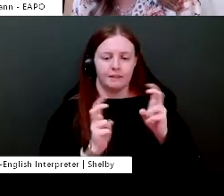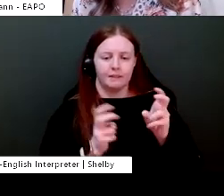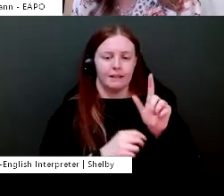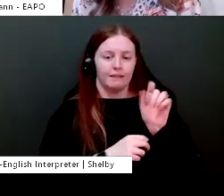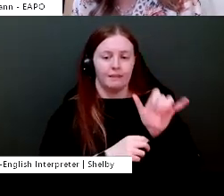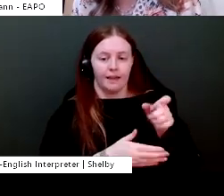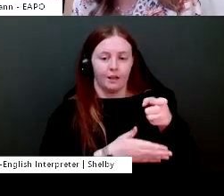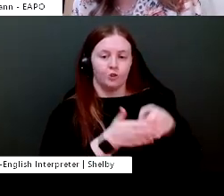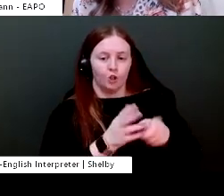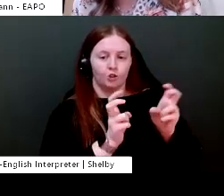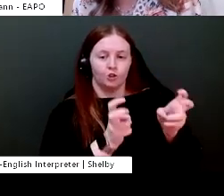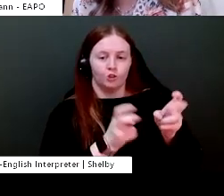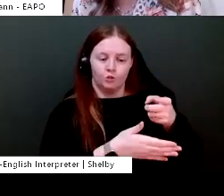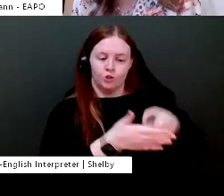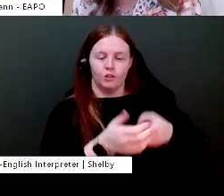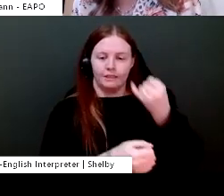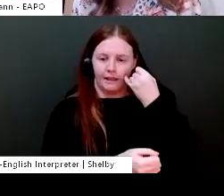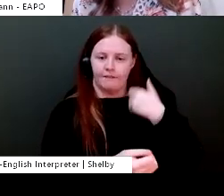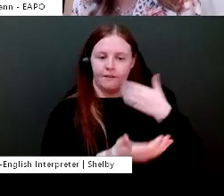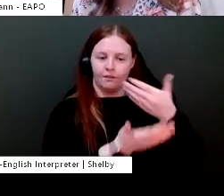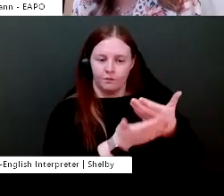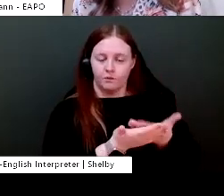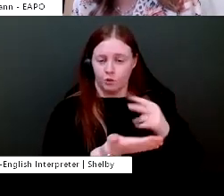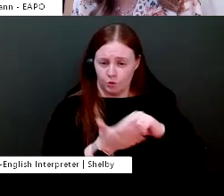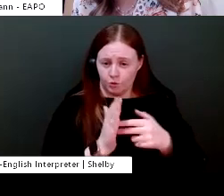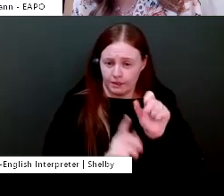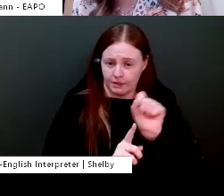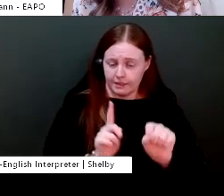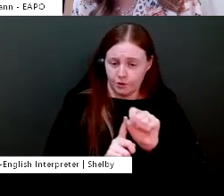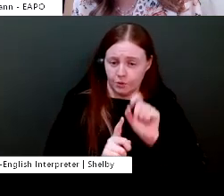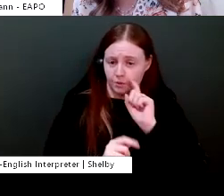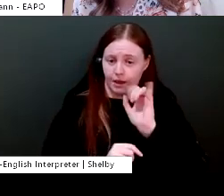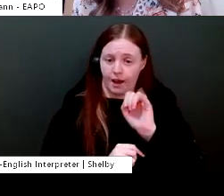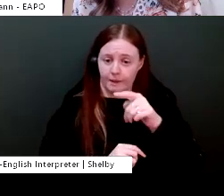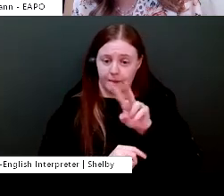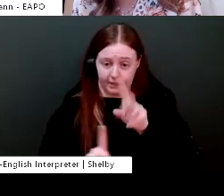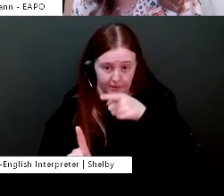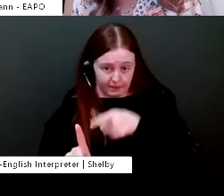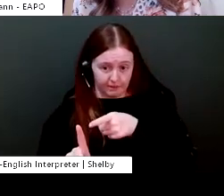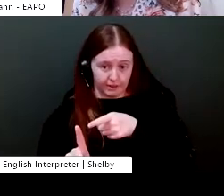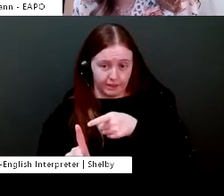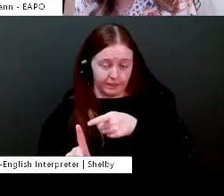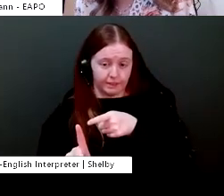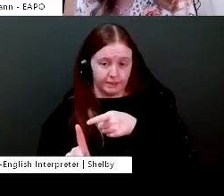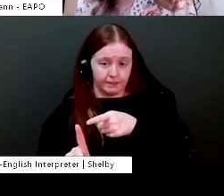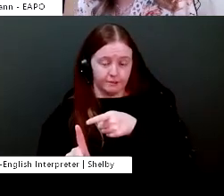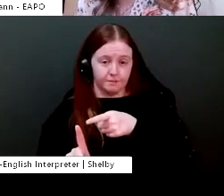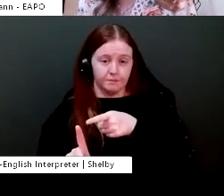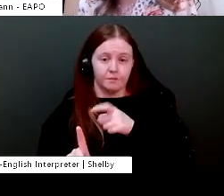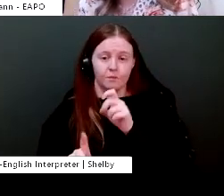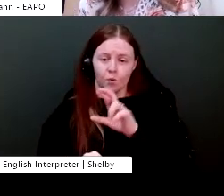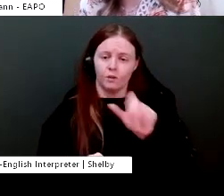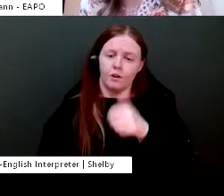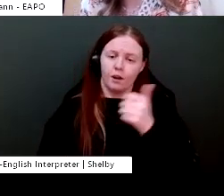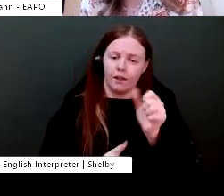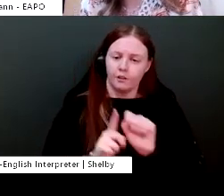are reasonable grounds, do you mean in situations of intimate partner violence specifically? And are there other situations that a